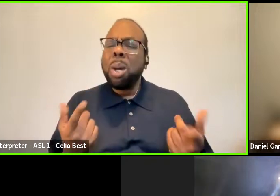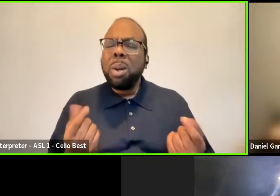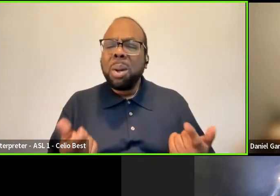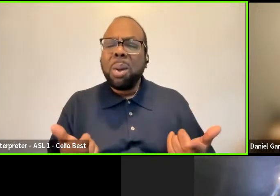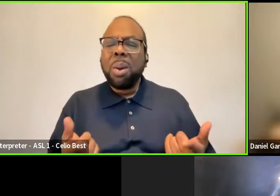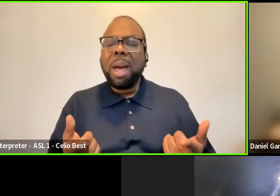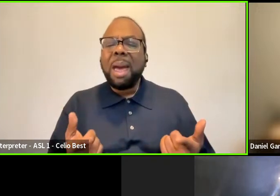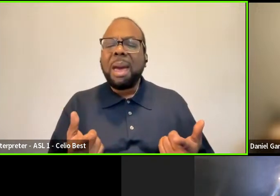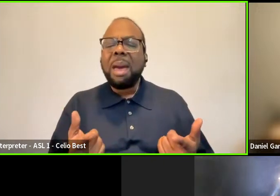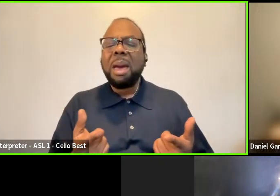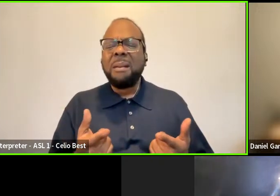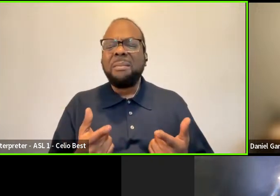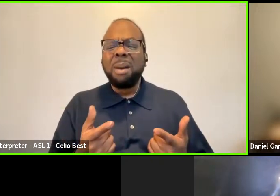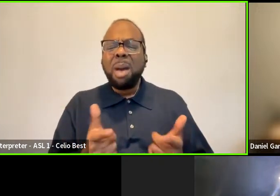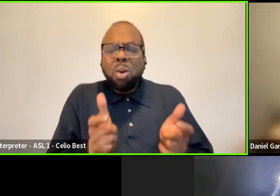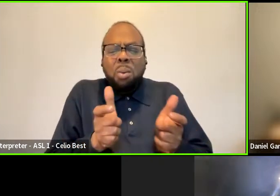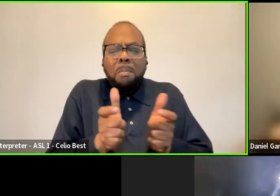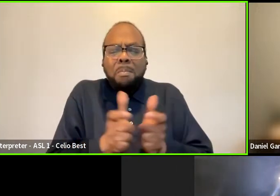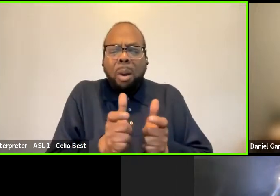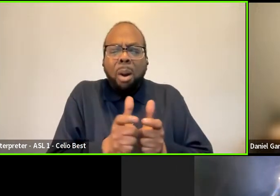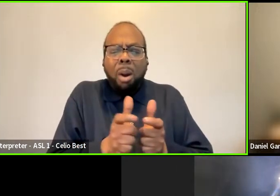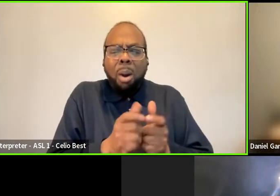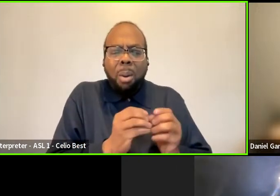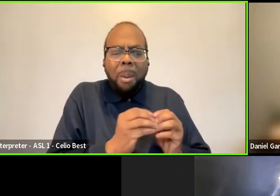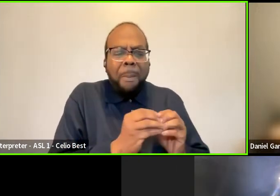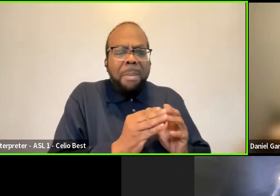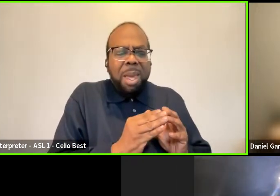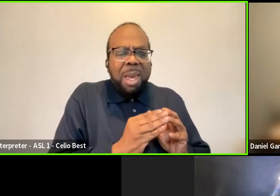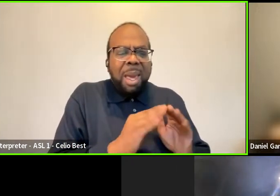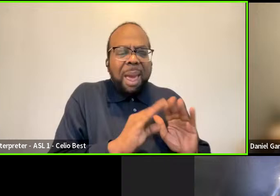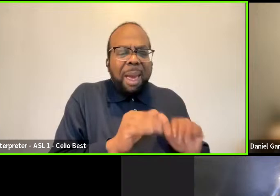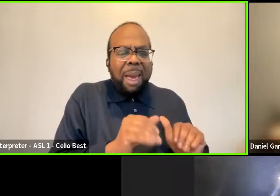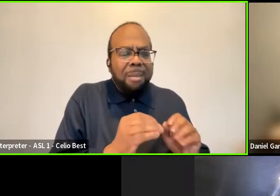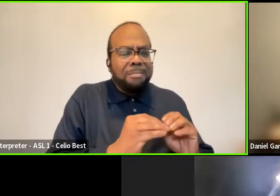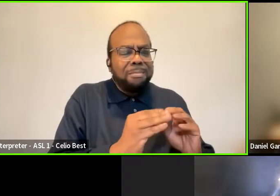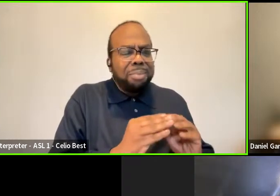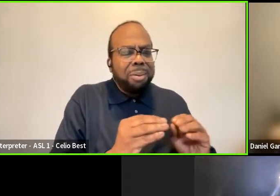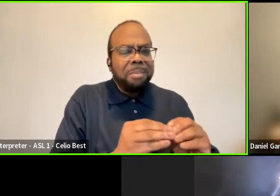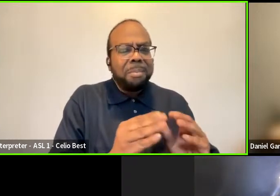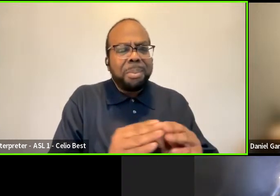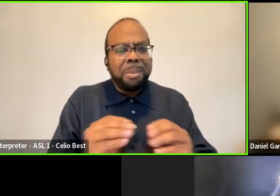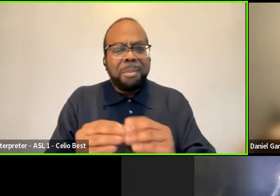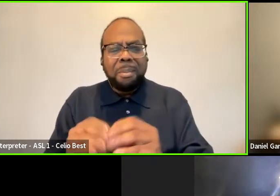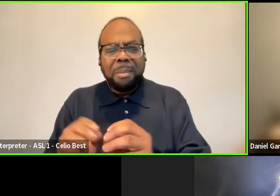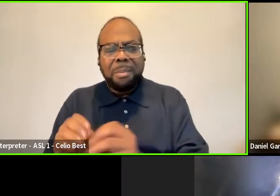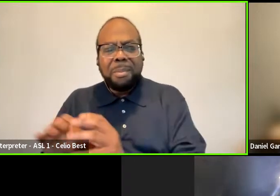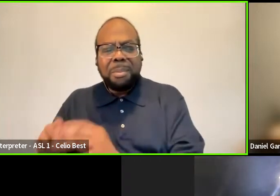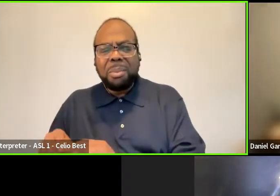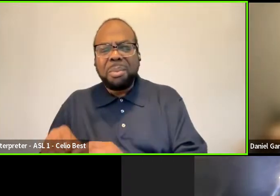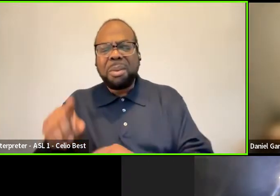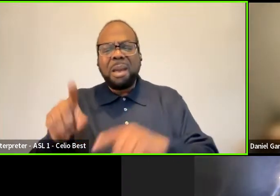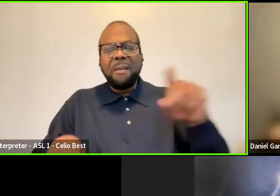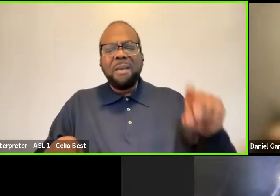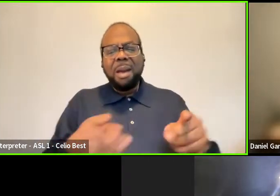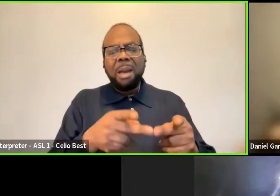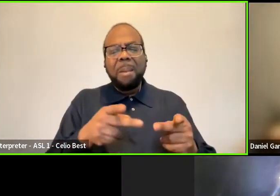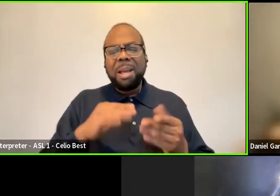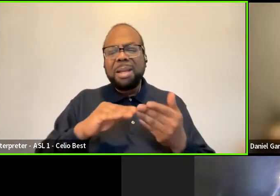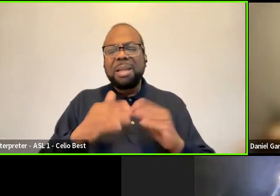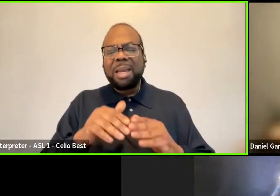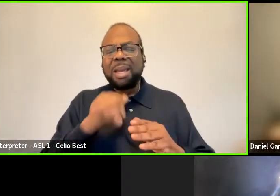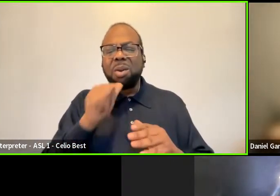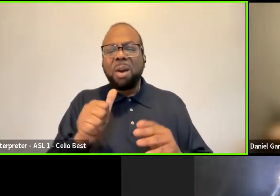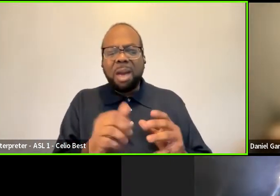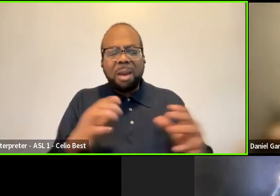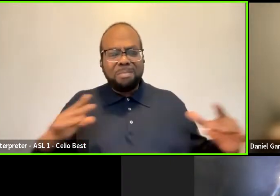amount throughout the entire city so we don't oversaturate cities. Dan shared the number